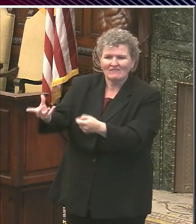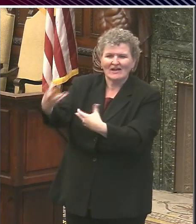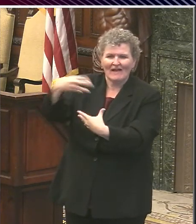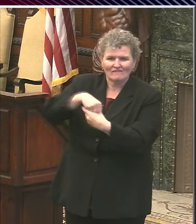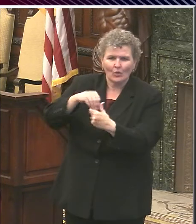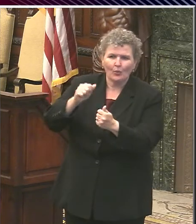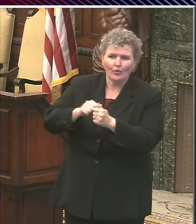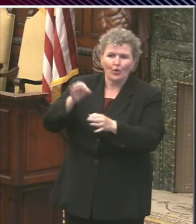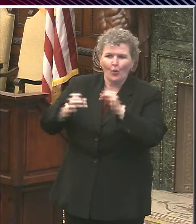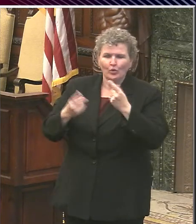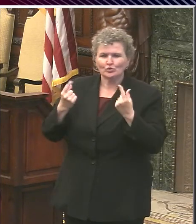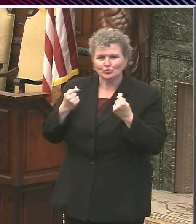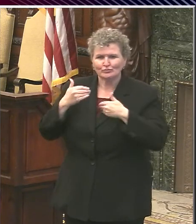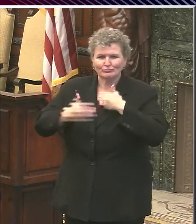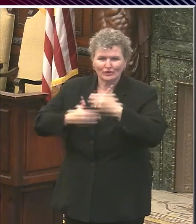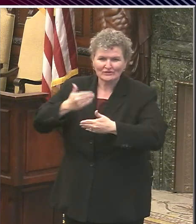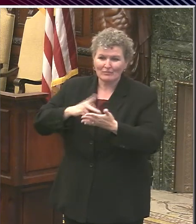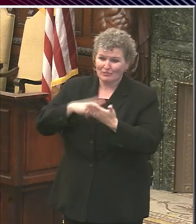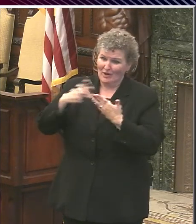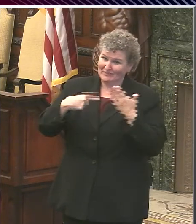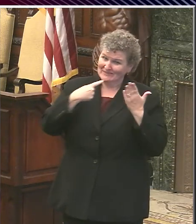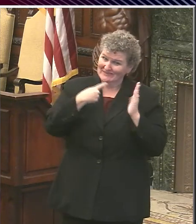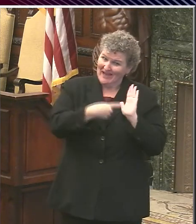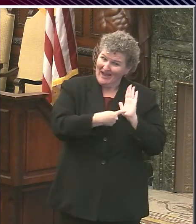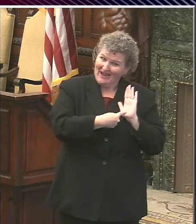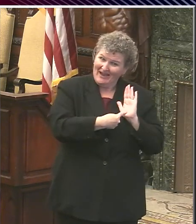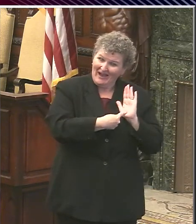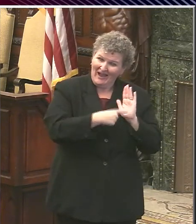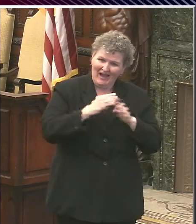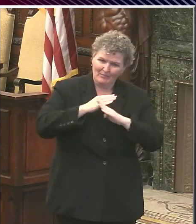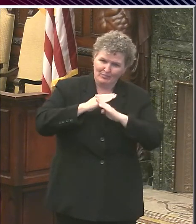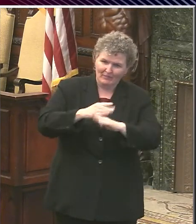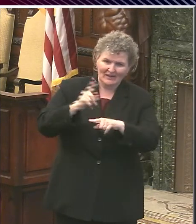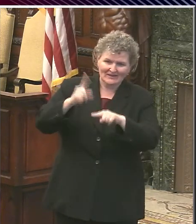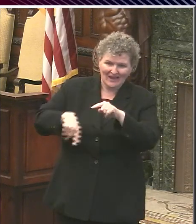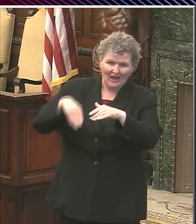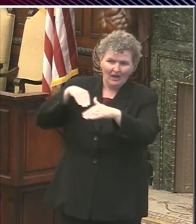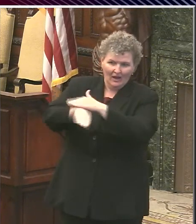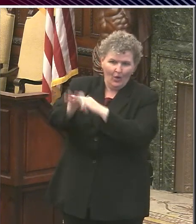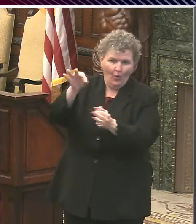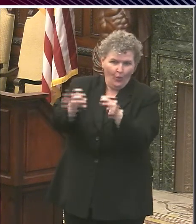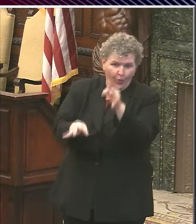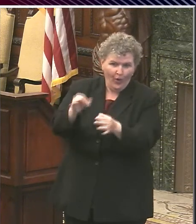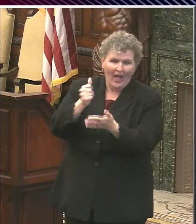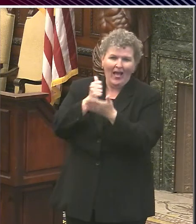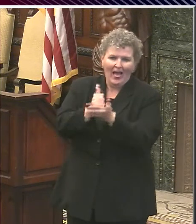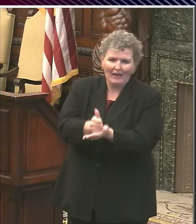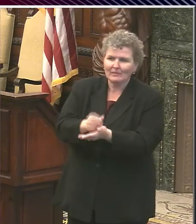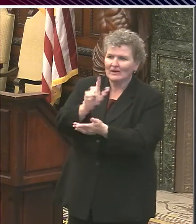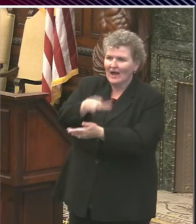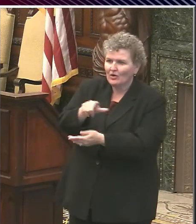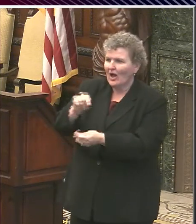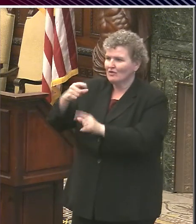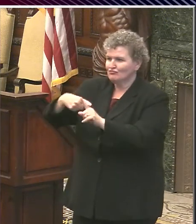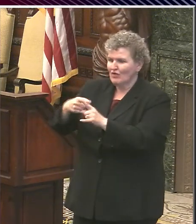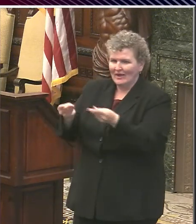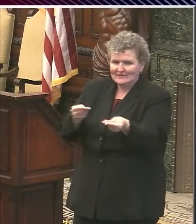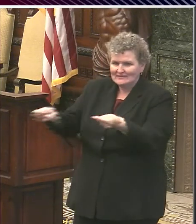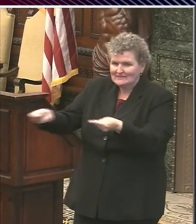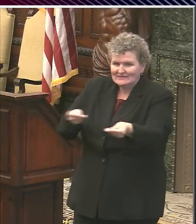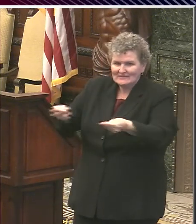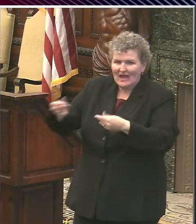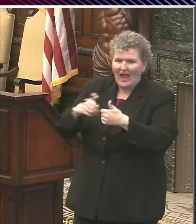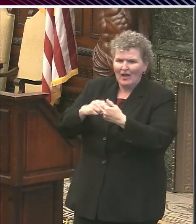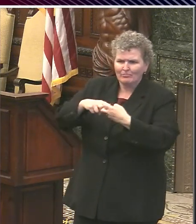of this program, as stated, is diversion, trying to help both the landlord and tenant resolve any financial problems or other